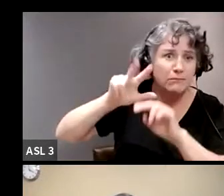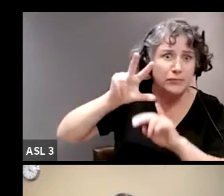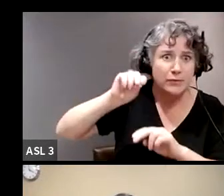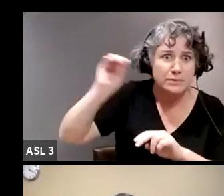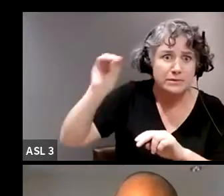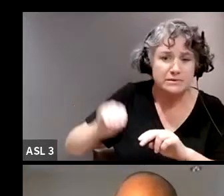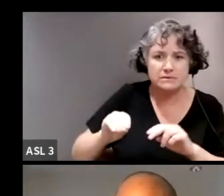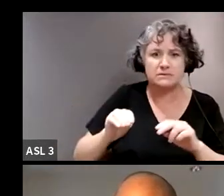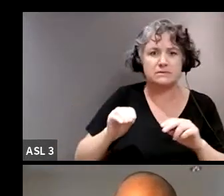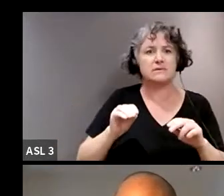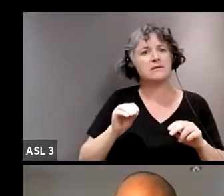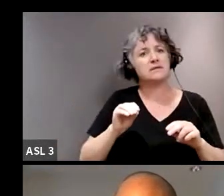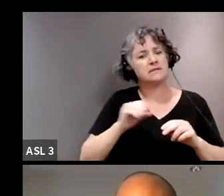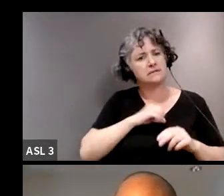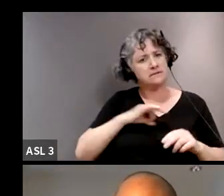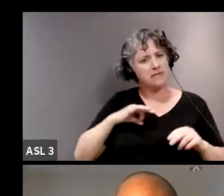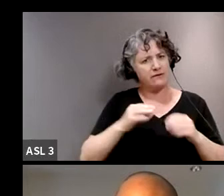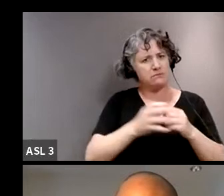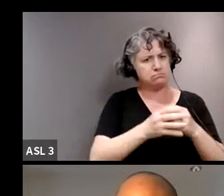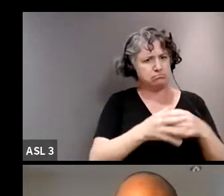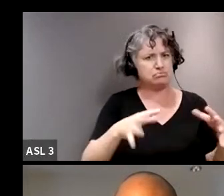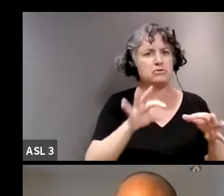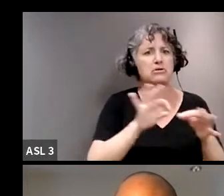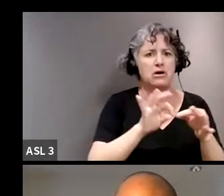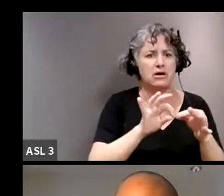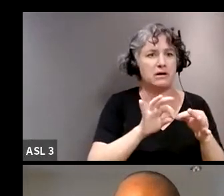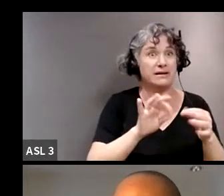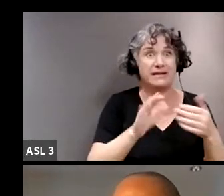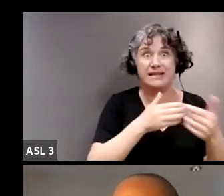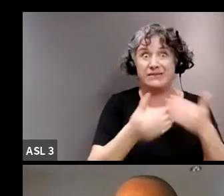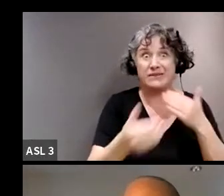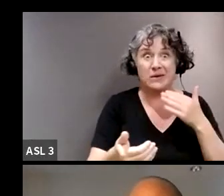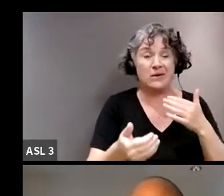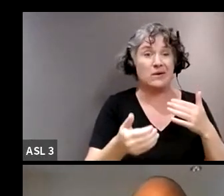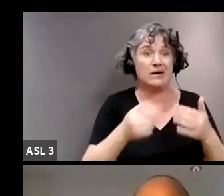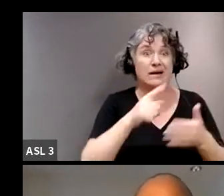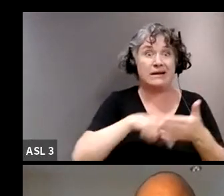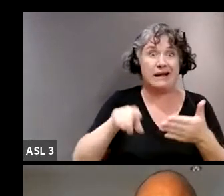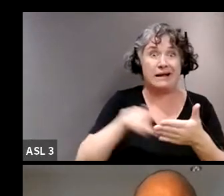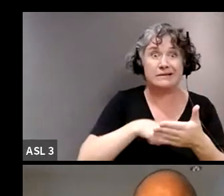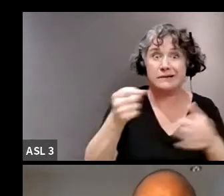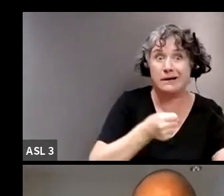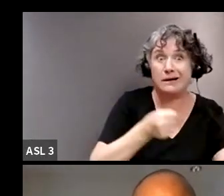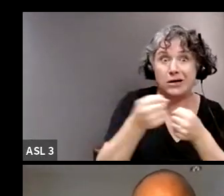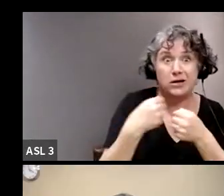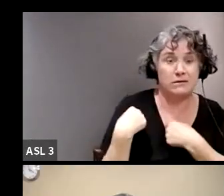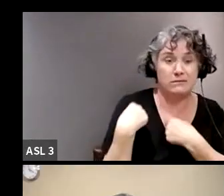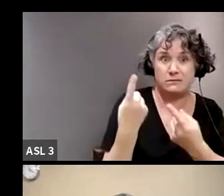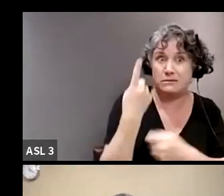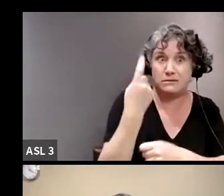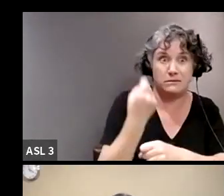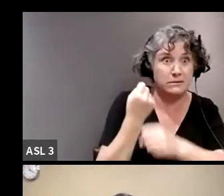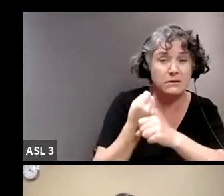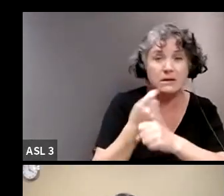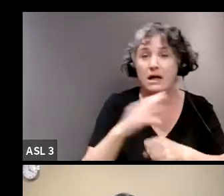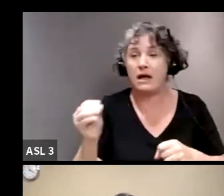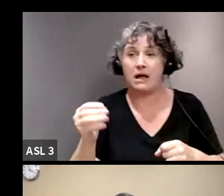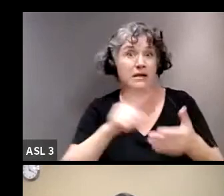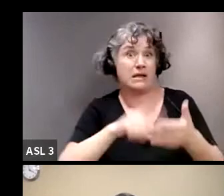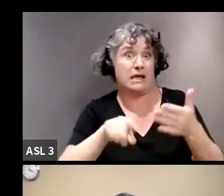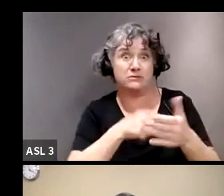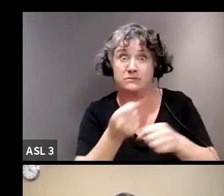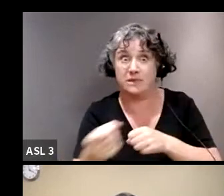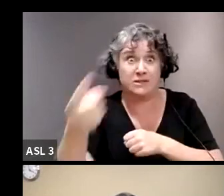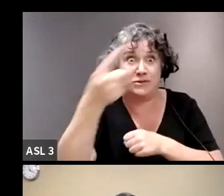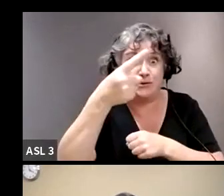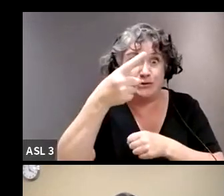accelerating staff cost despite canceling offer hirings officer hirings for last year and canceling officer hirings for next